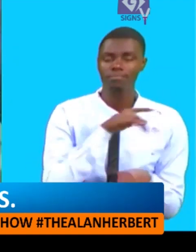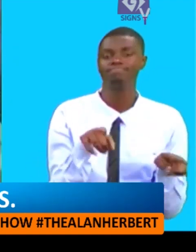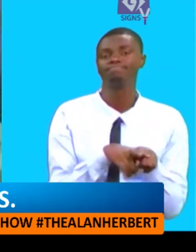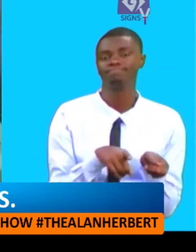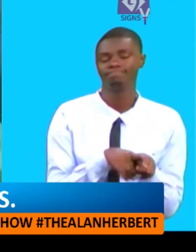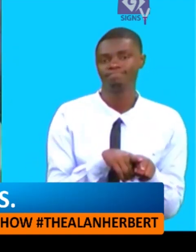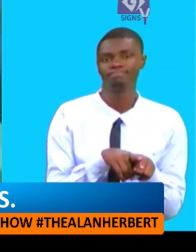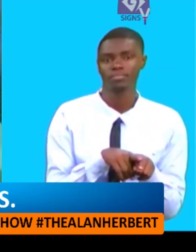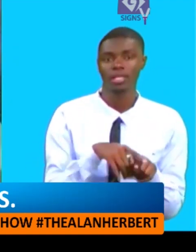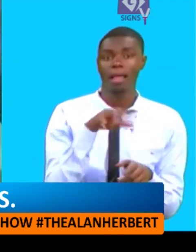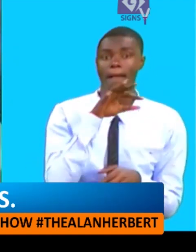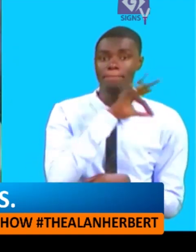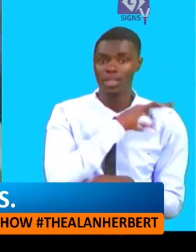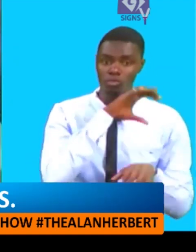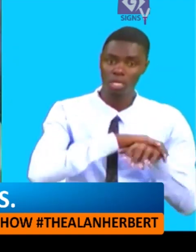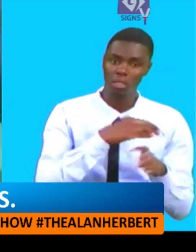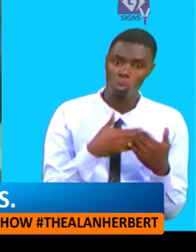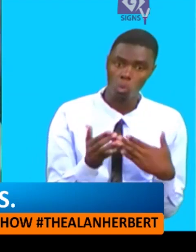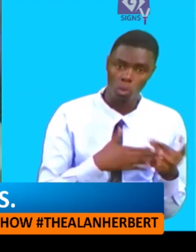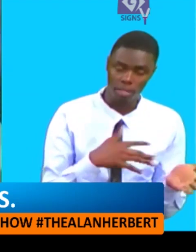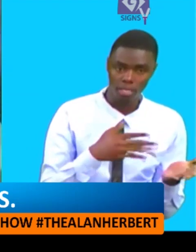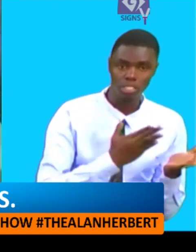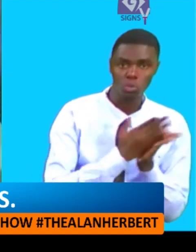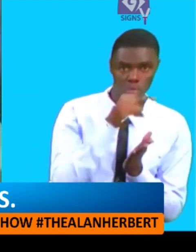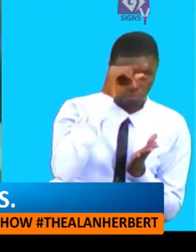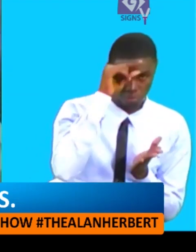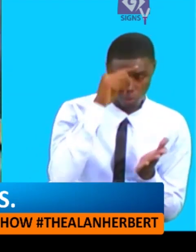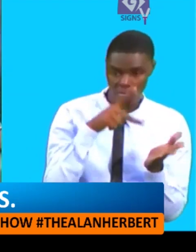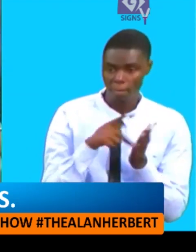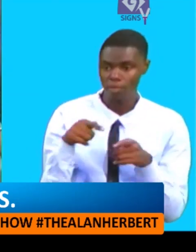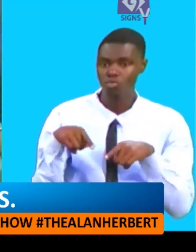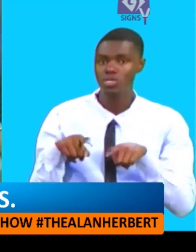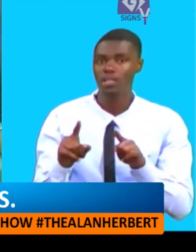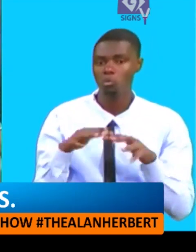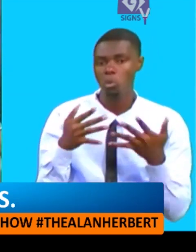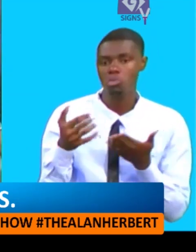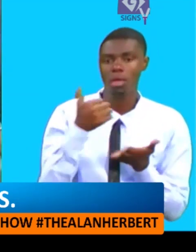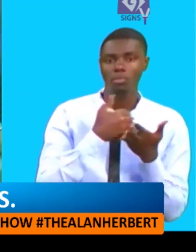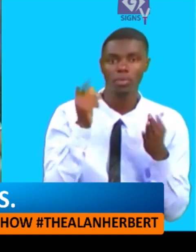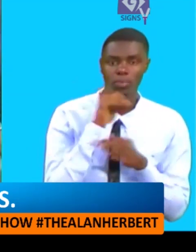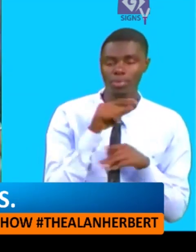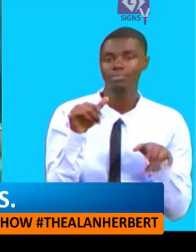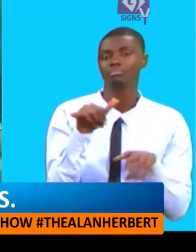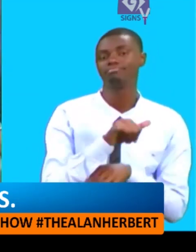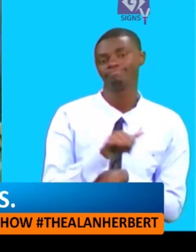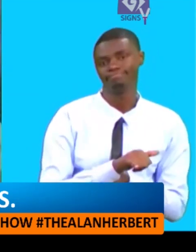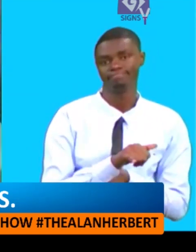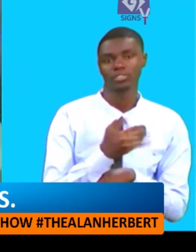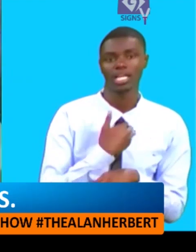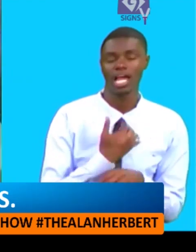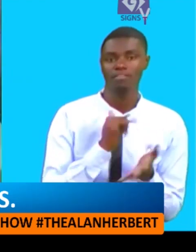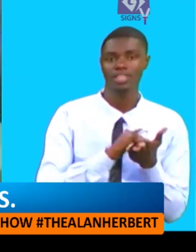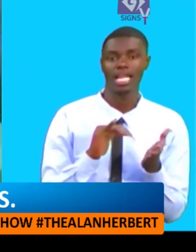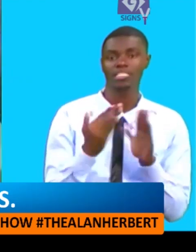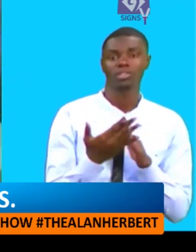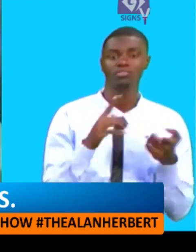same. So the benefits you get, whether you're being paid for by government, you're paying for yourself, or you're employed, are the same. So we have that